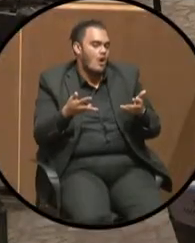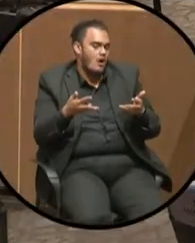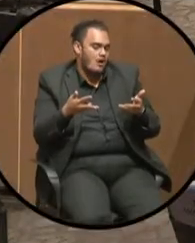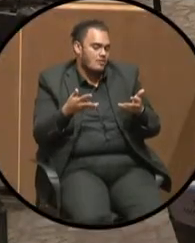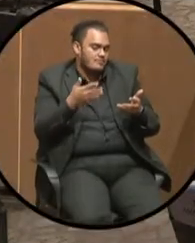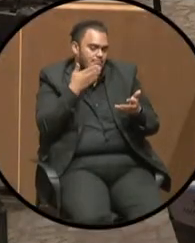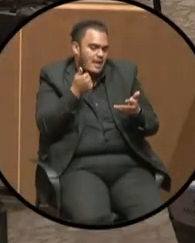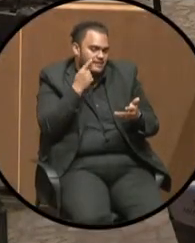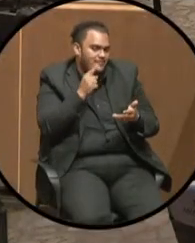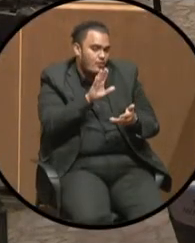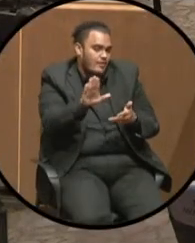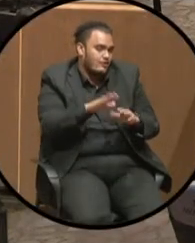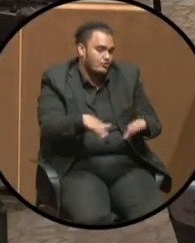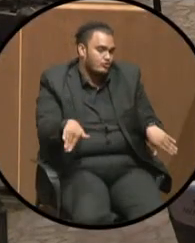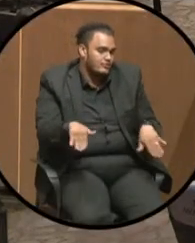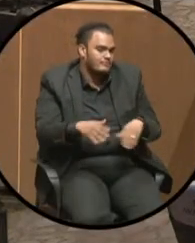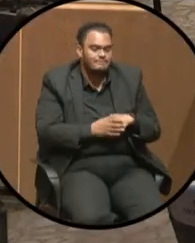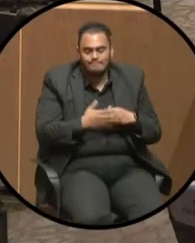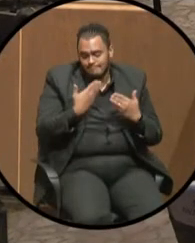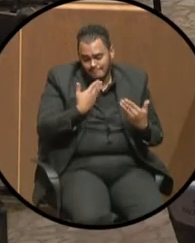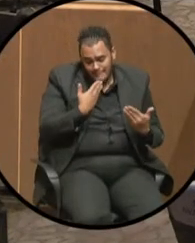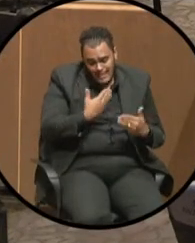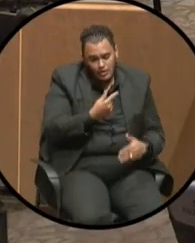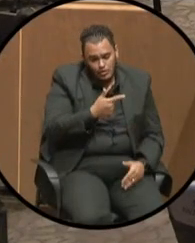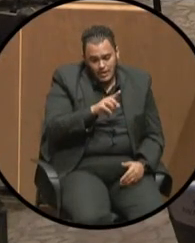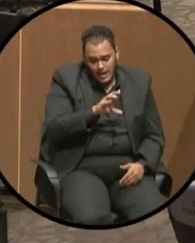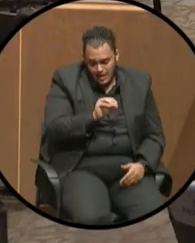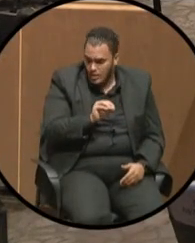you, Member Gallo. Member Castordano.